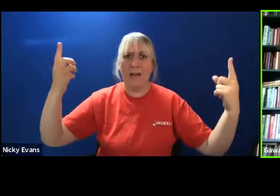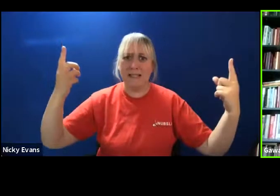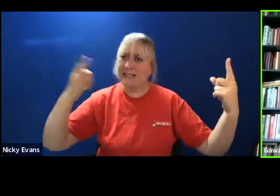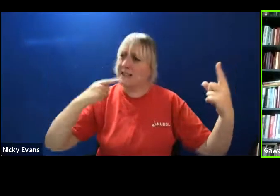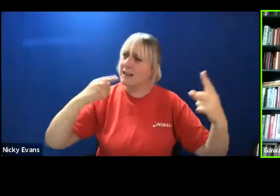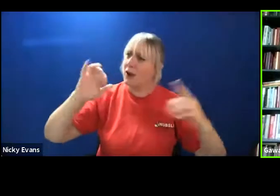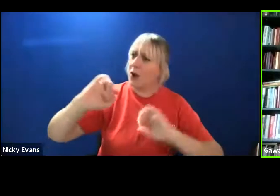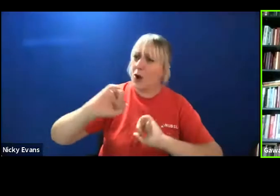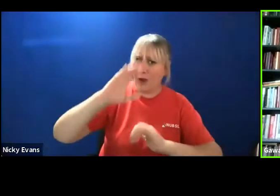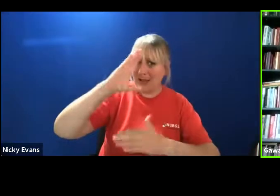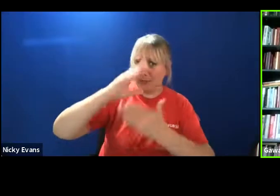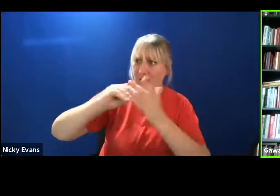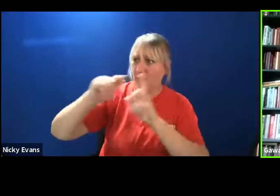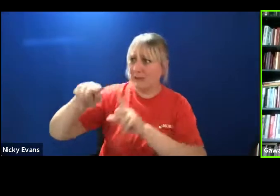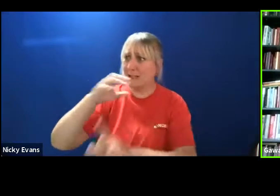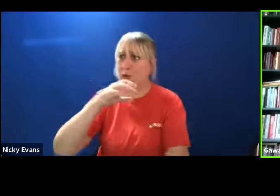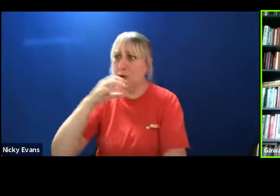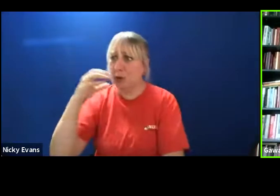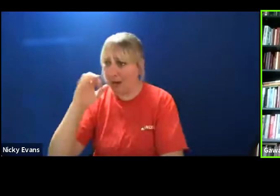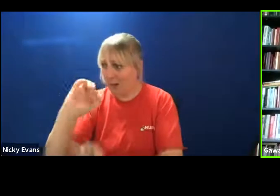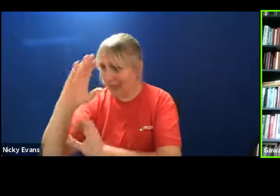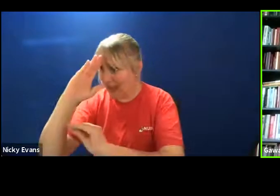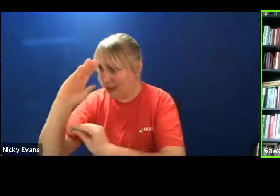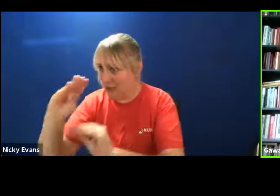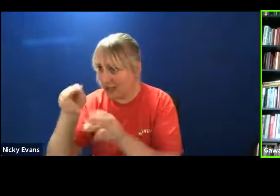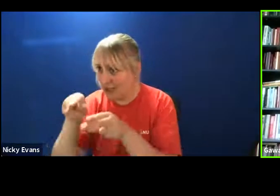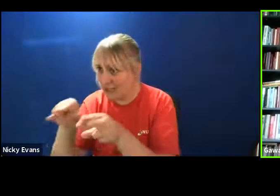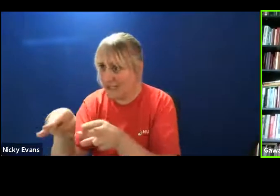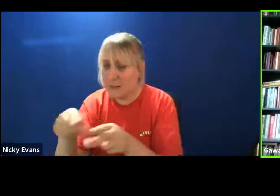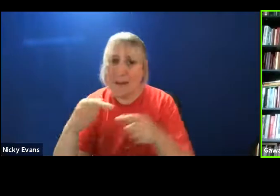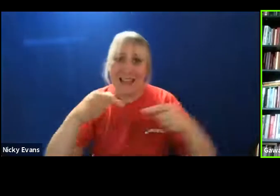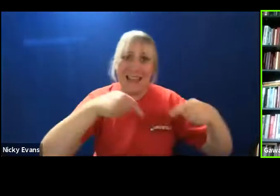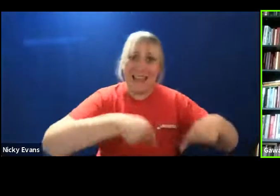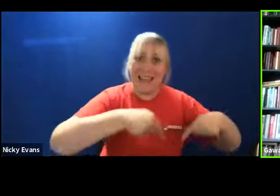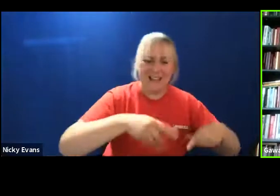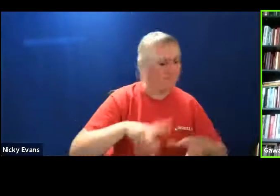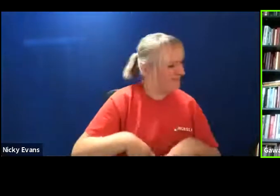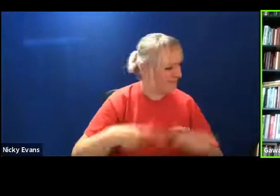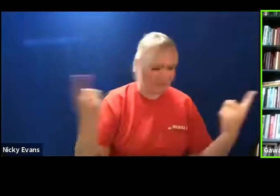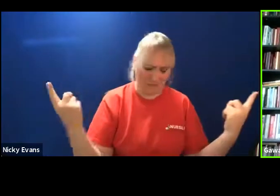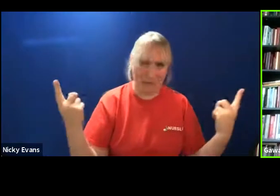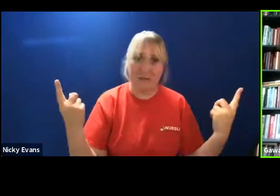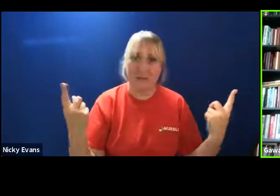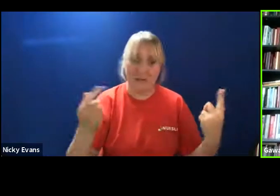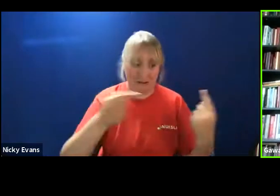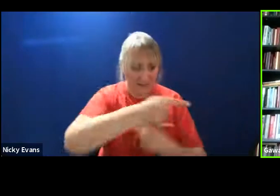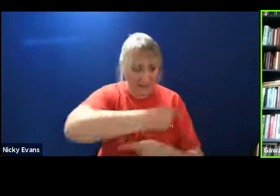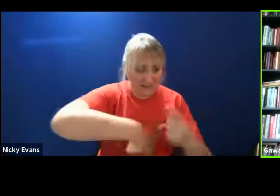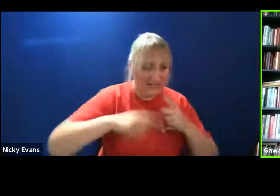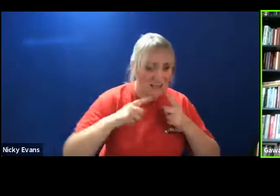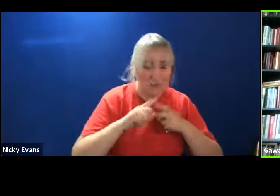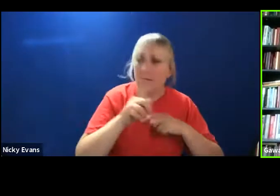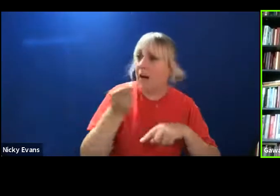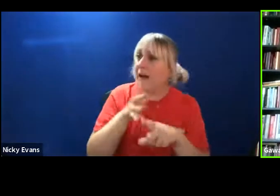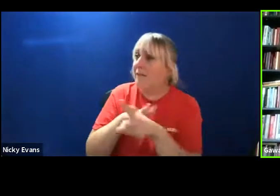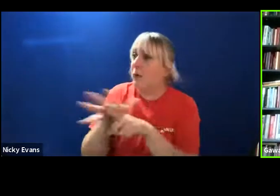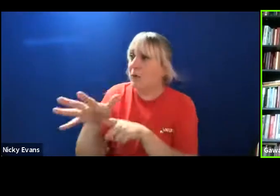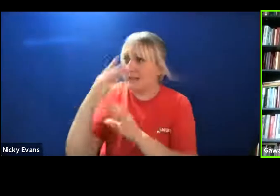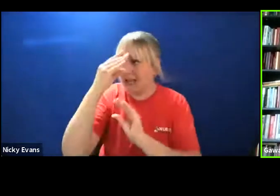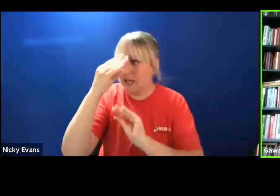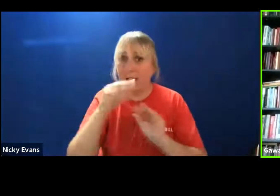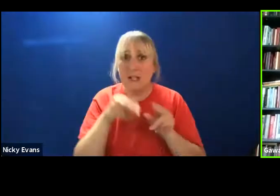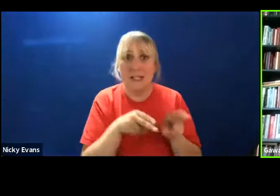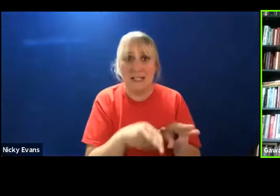Cuba and our own education system, how little say we have over how education is governed here, and how much